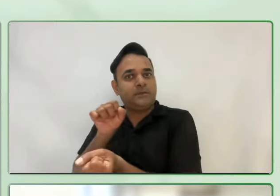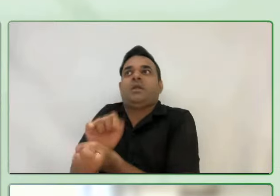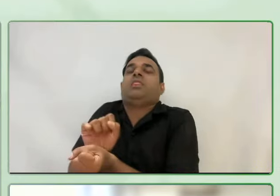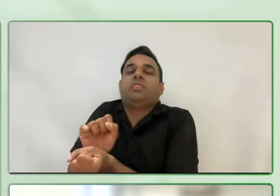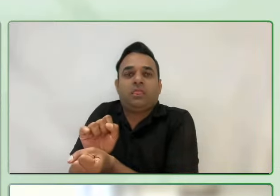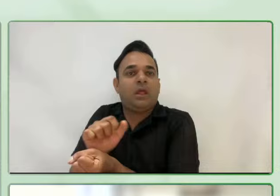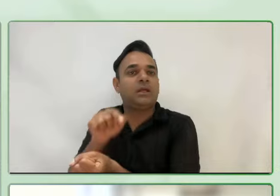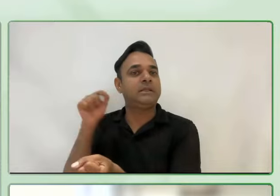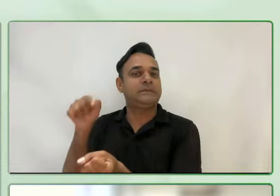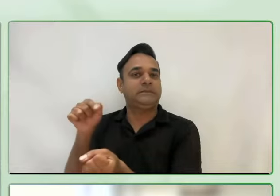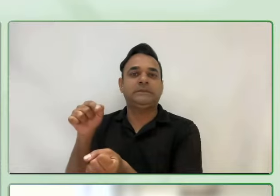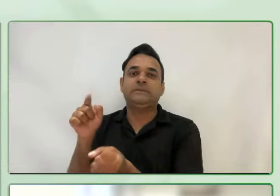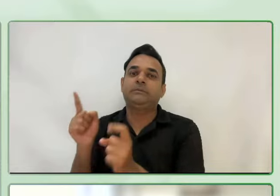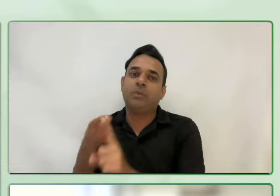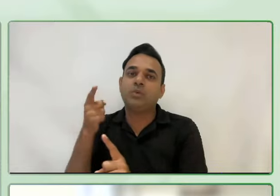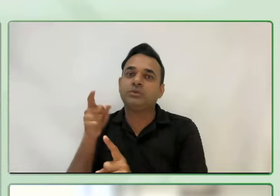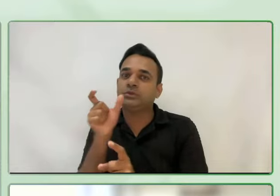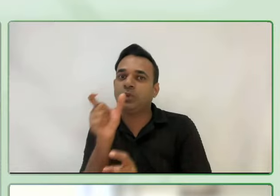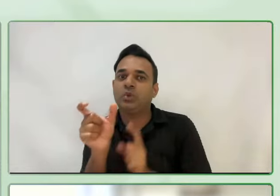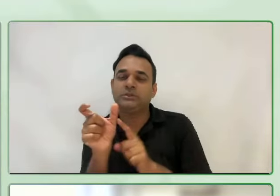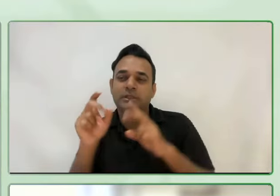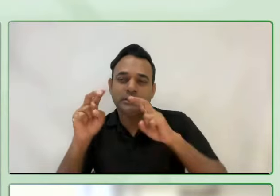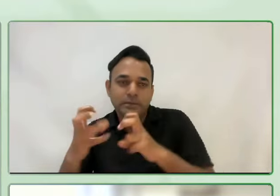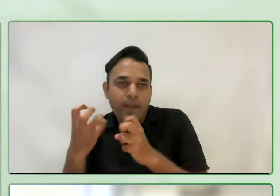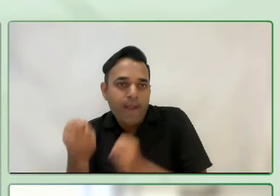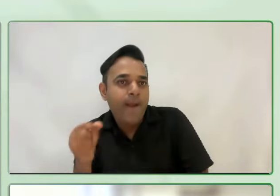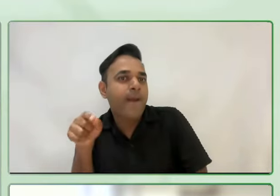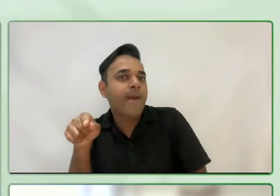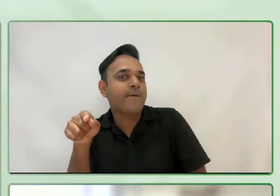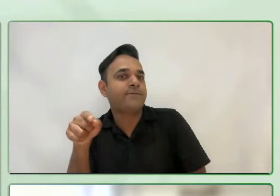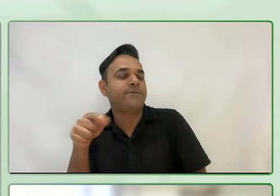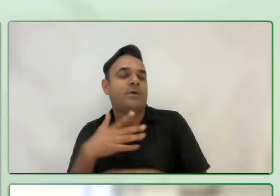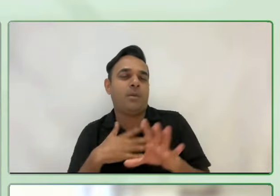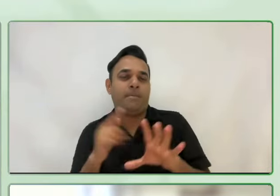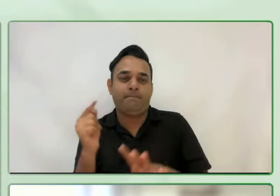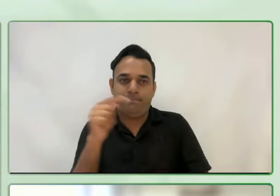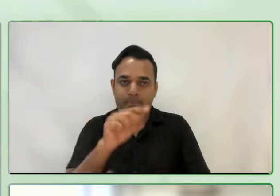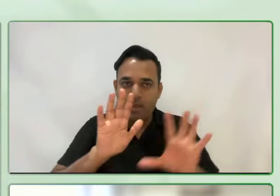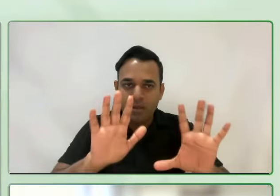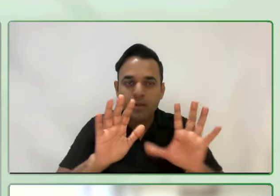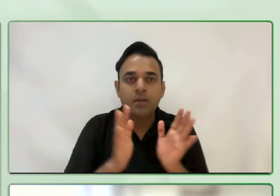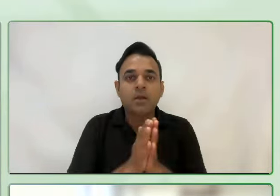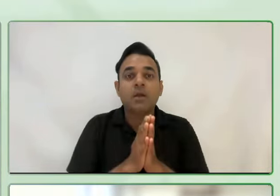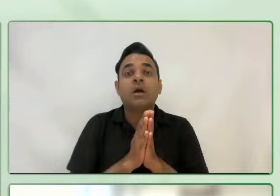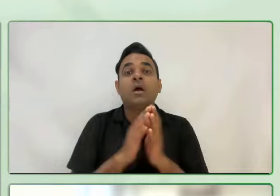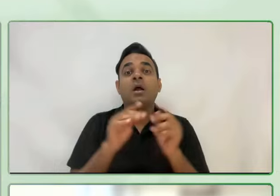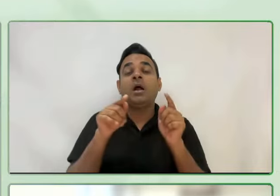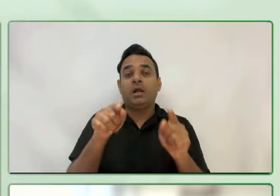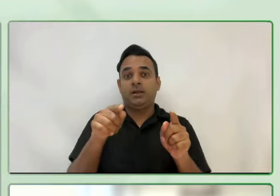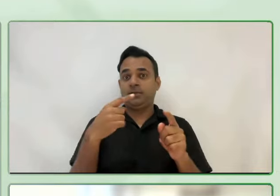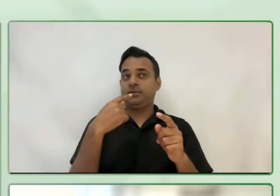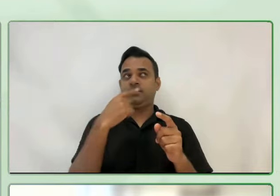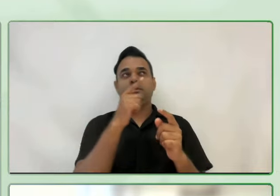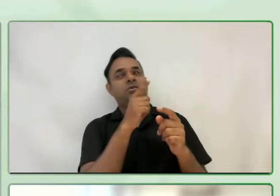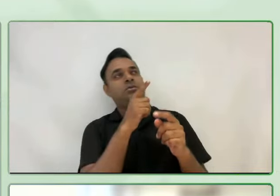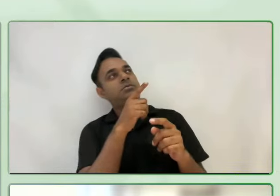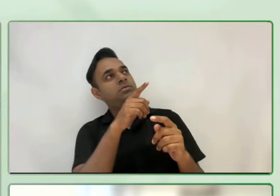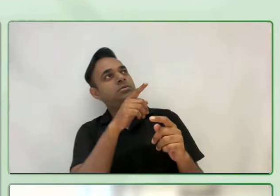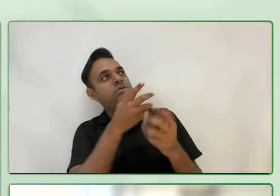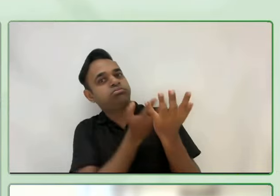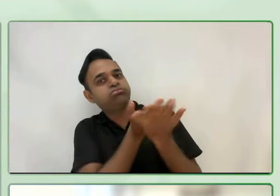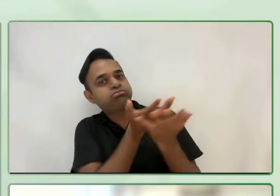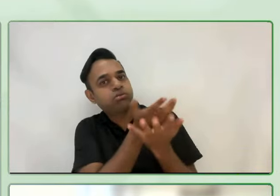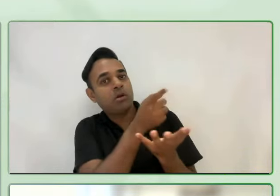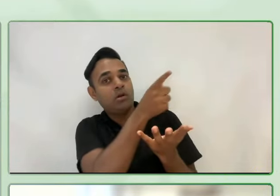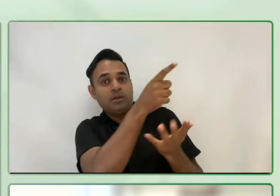you think are having the most impact? How do you have those conversations? How do you facilitate that learning directly from your